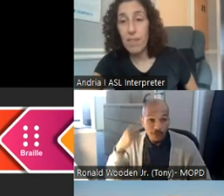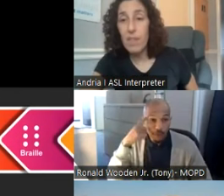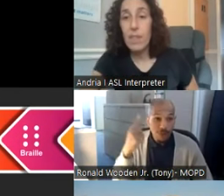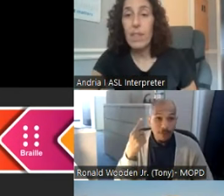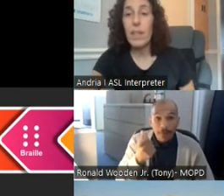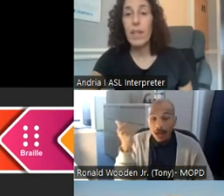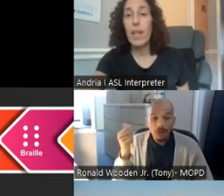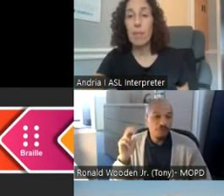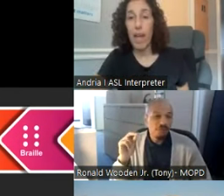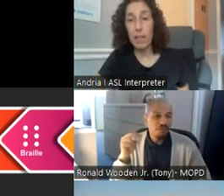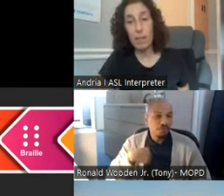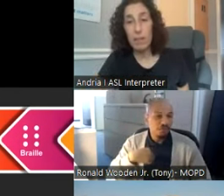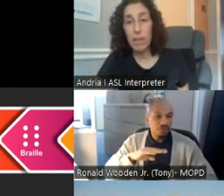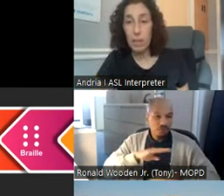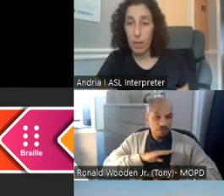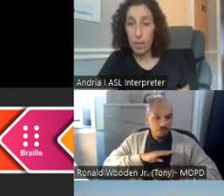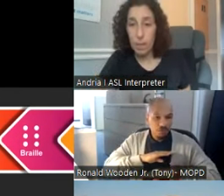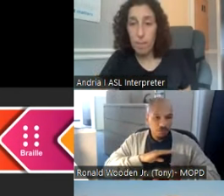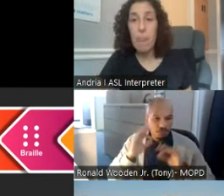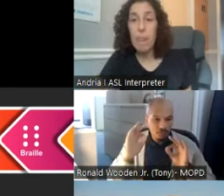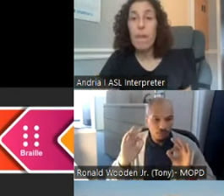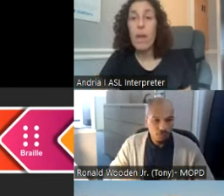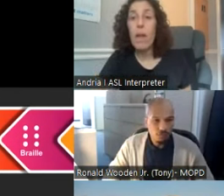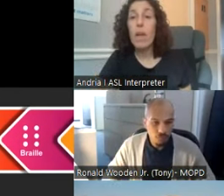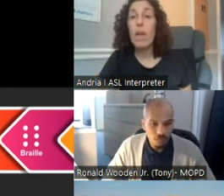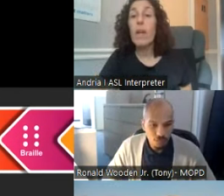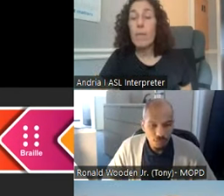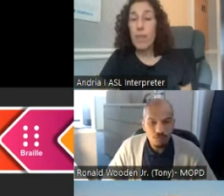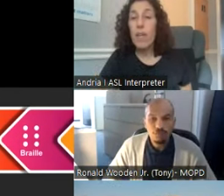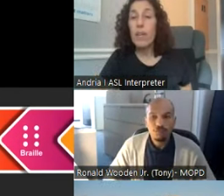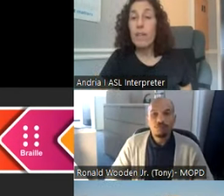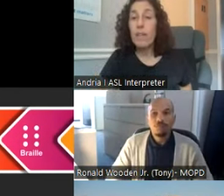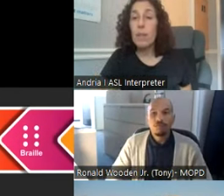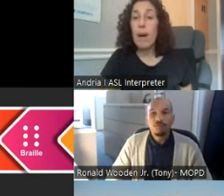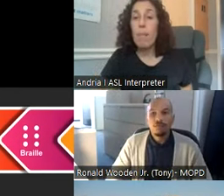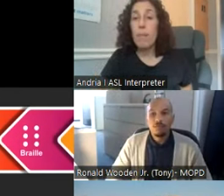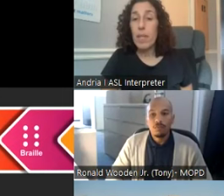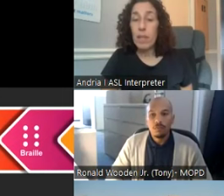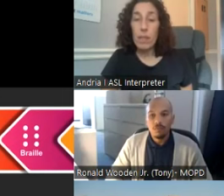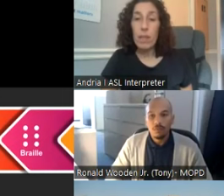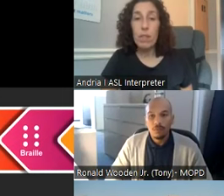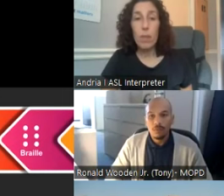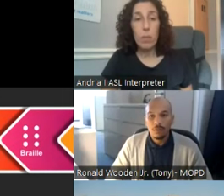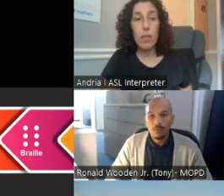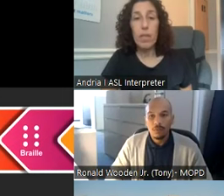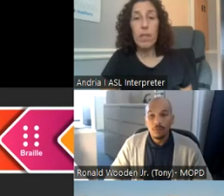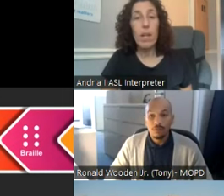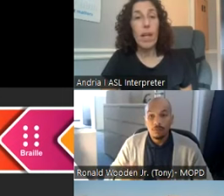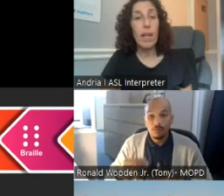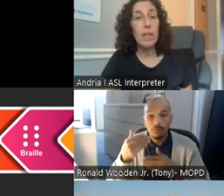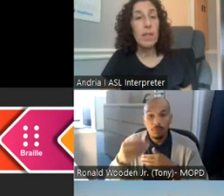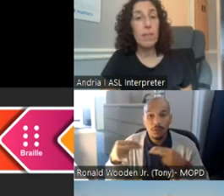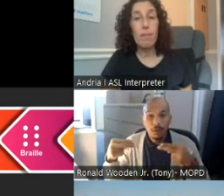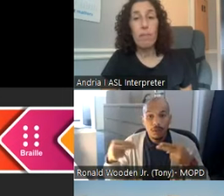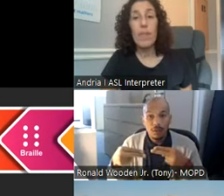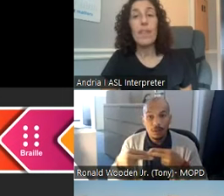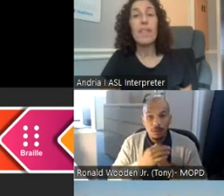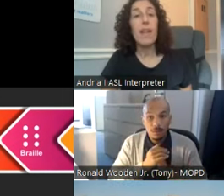deaf and Black in America. So that's a little bit about me, Tony Wooden.